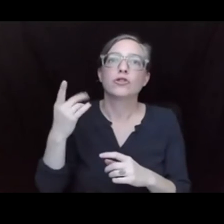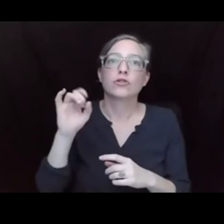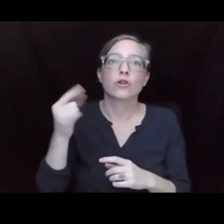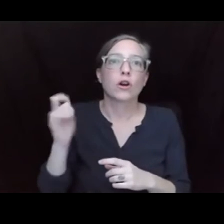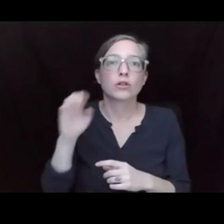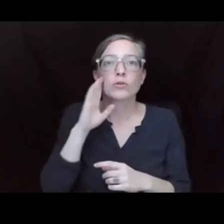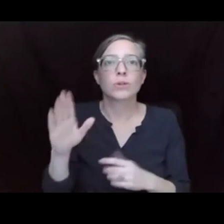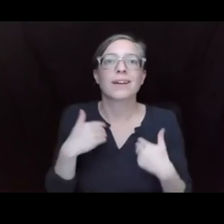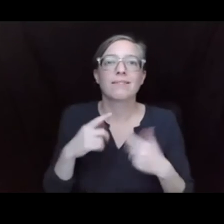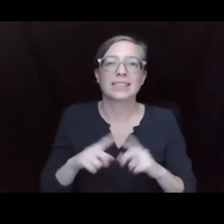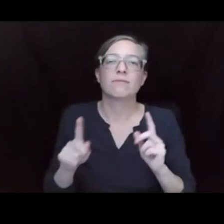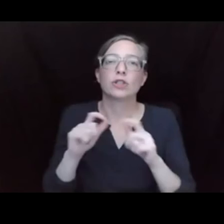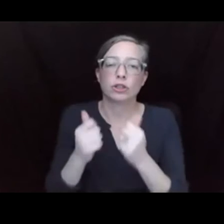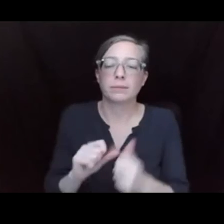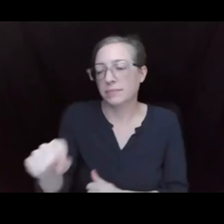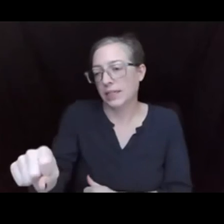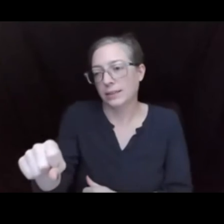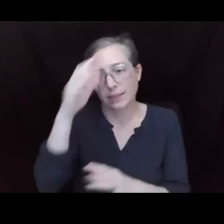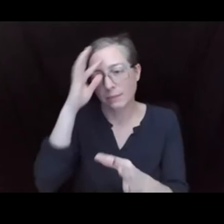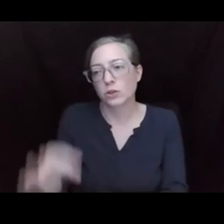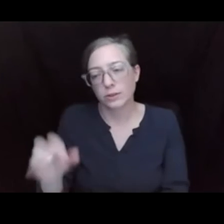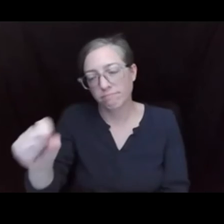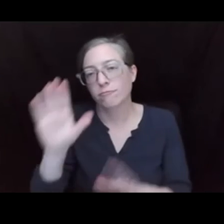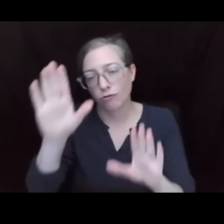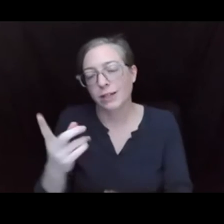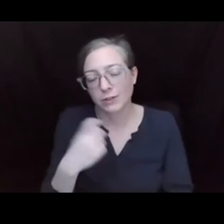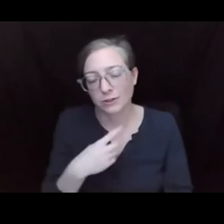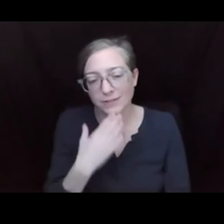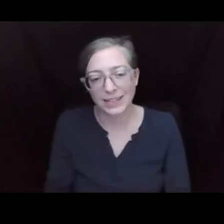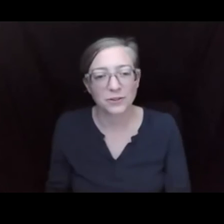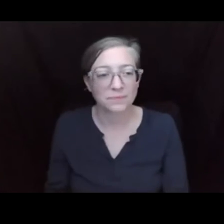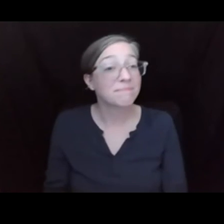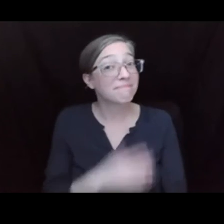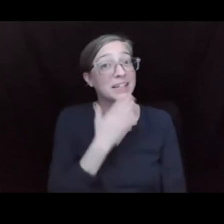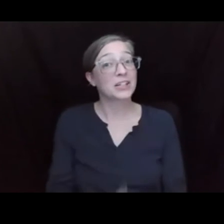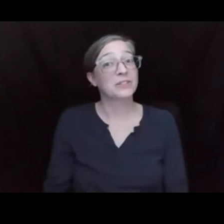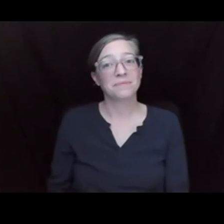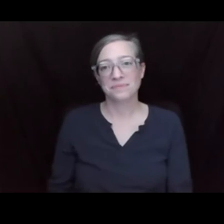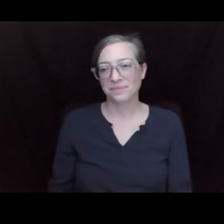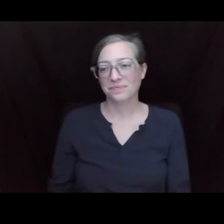not spherical. Yes, absolutely. Fantastic. Thank you. Question. Thank you. Thank you.